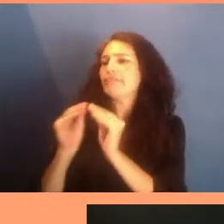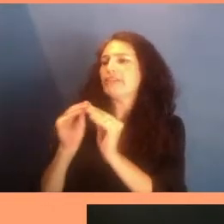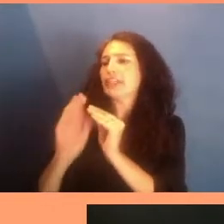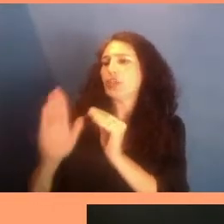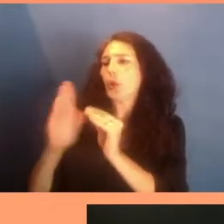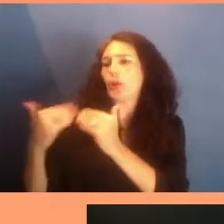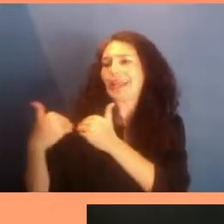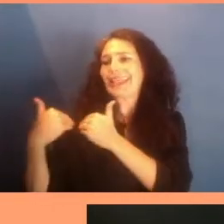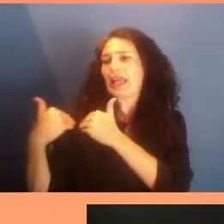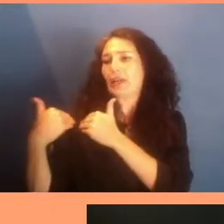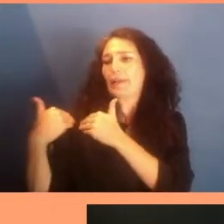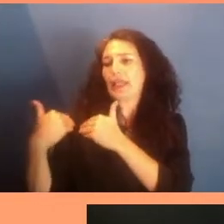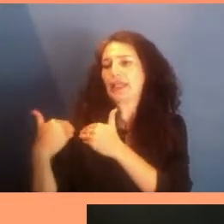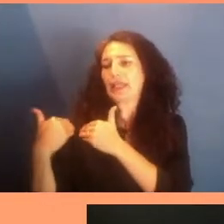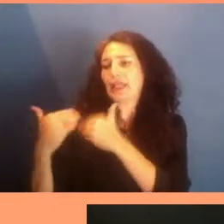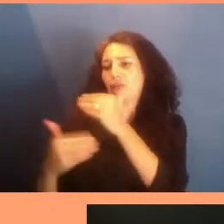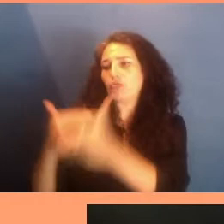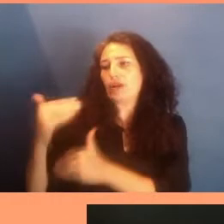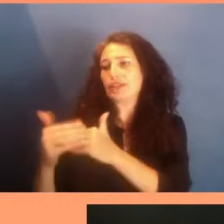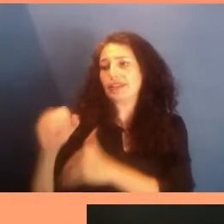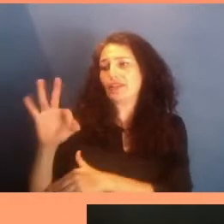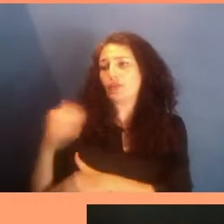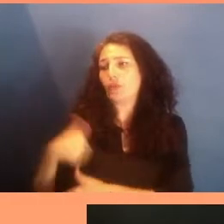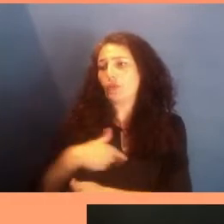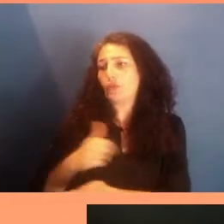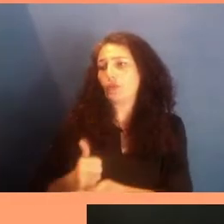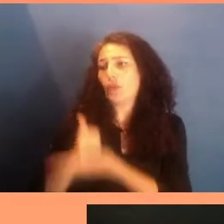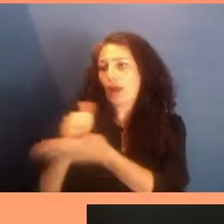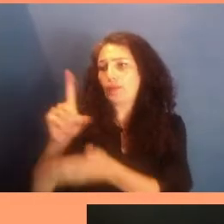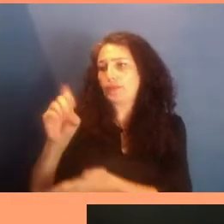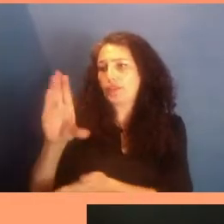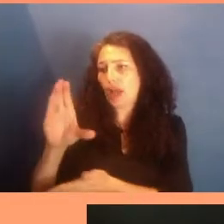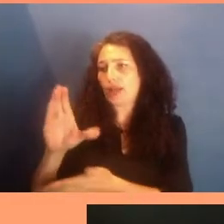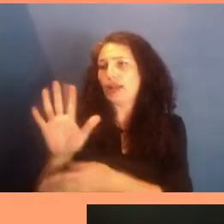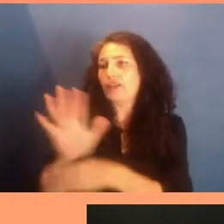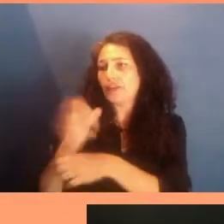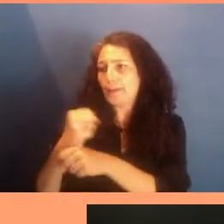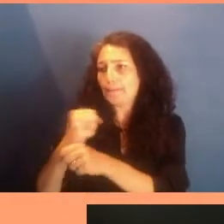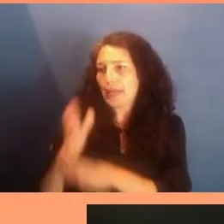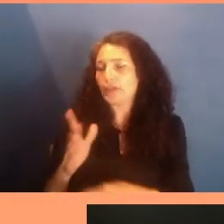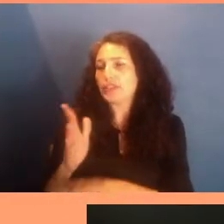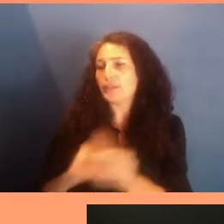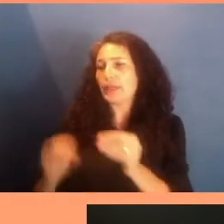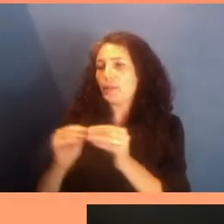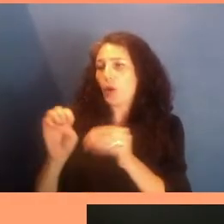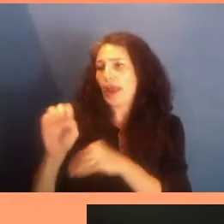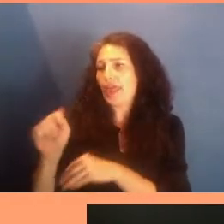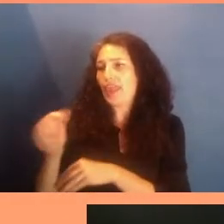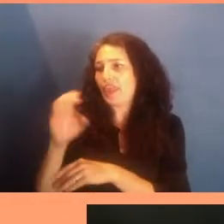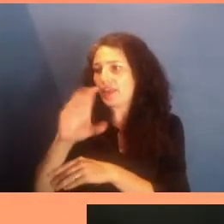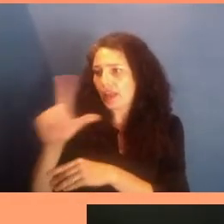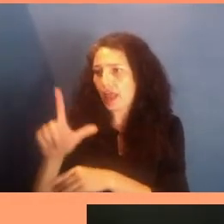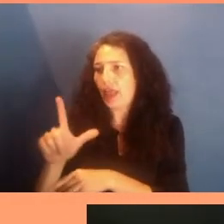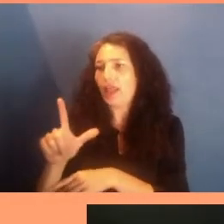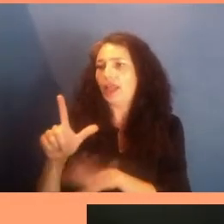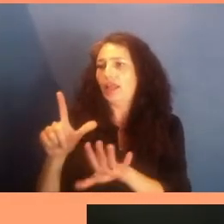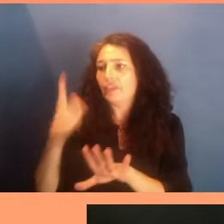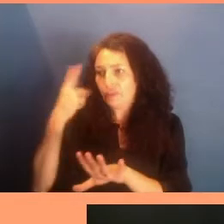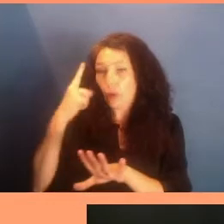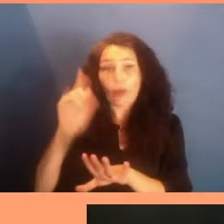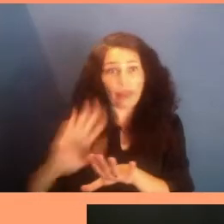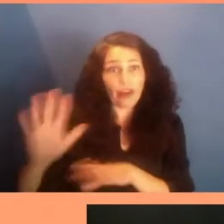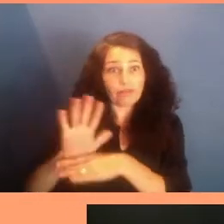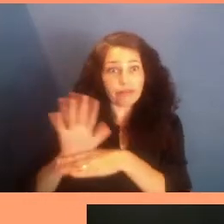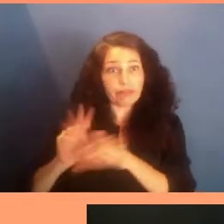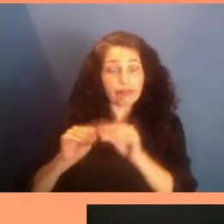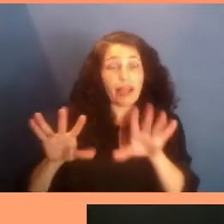doc filmmakers come into greater alignment around a framework for ethical and accountable filmmaking, then that alone